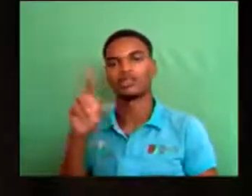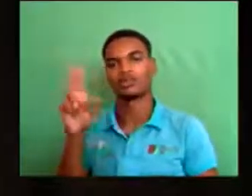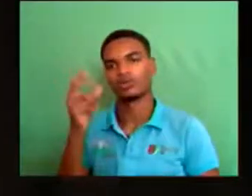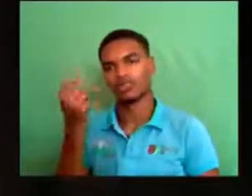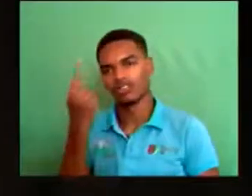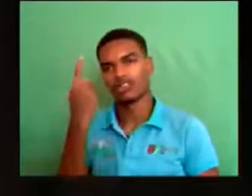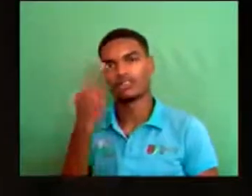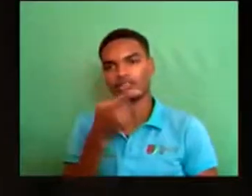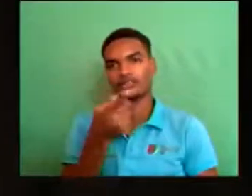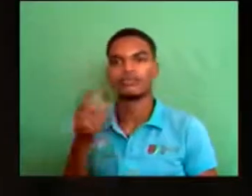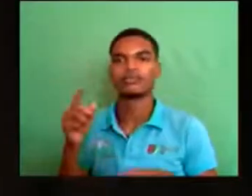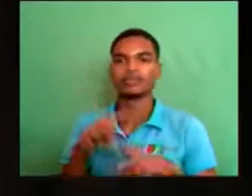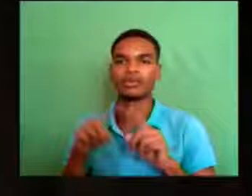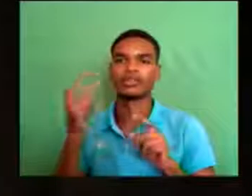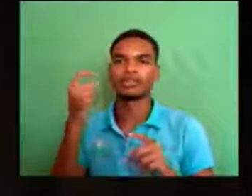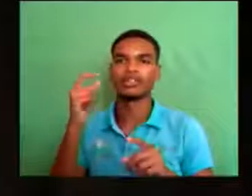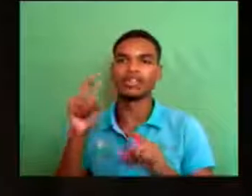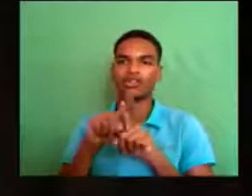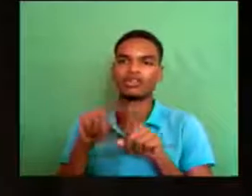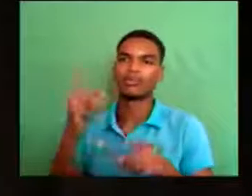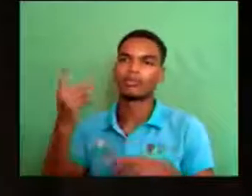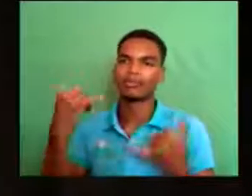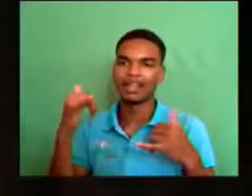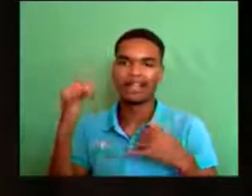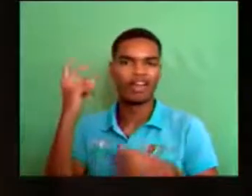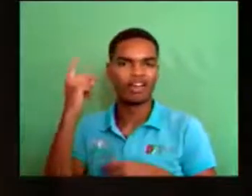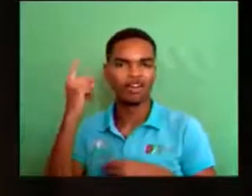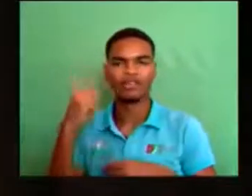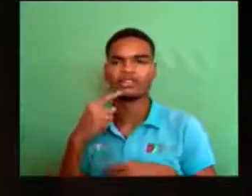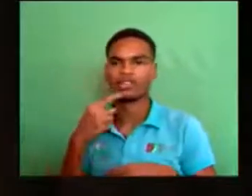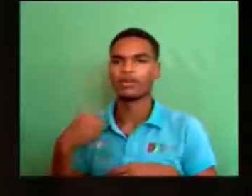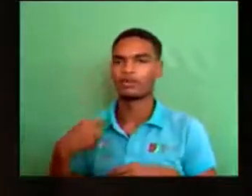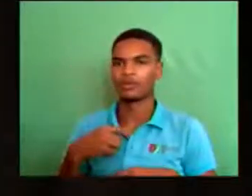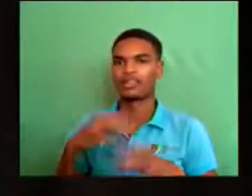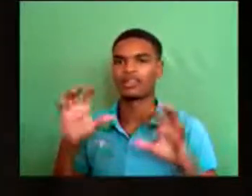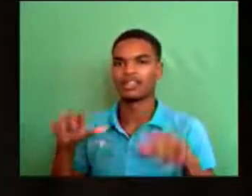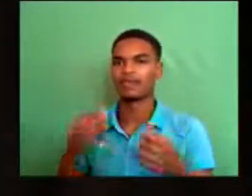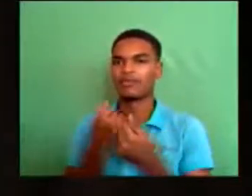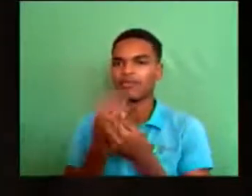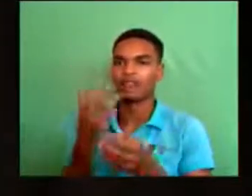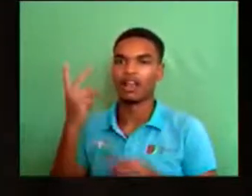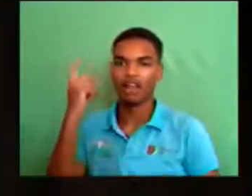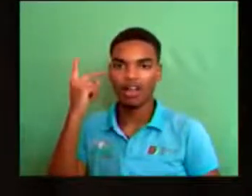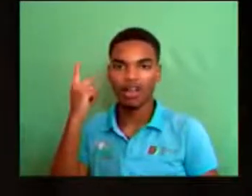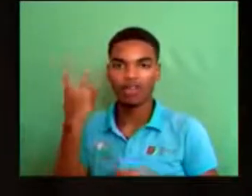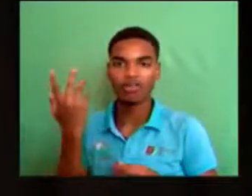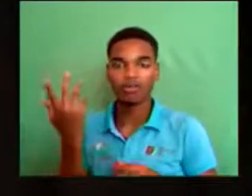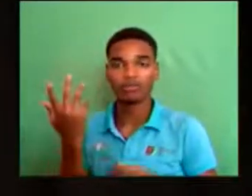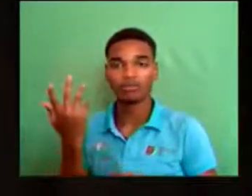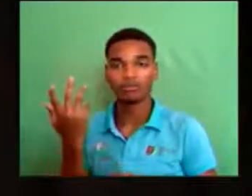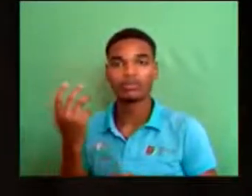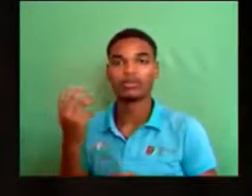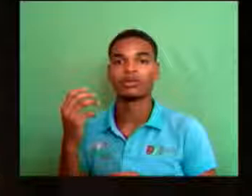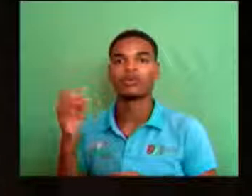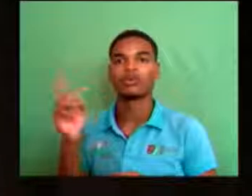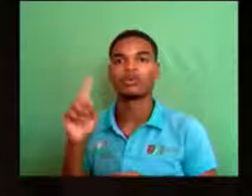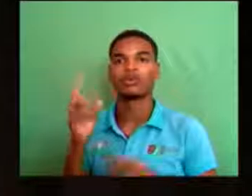them back audio. And we said, we can provide audio leveling where